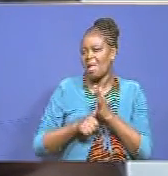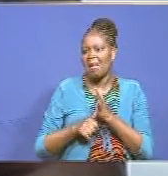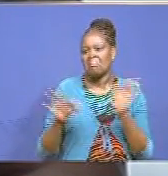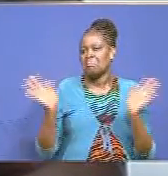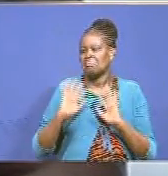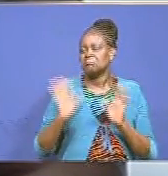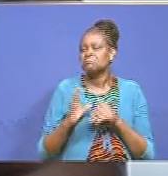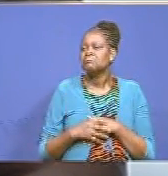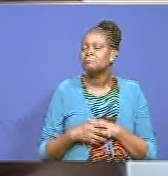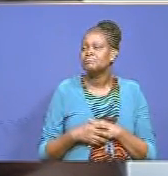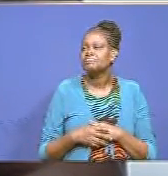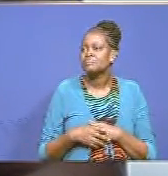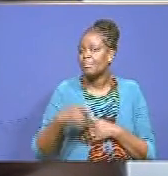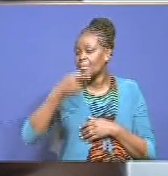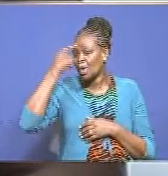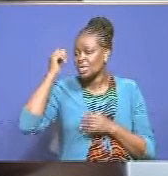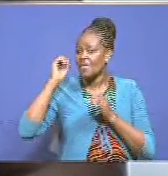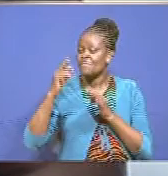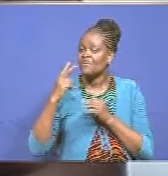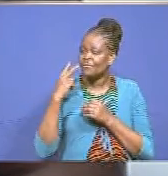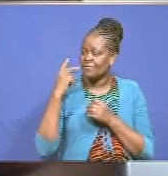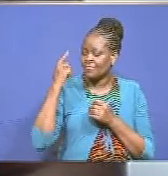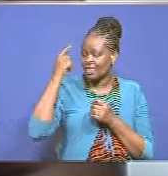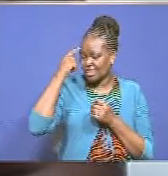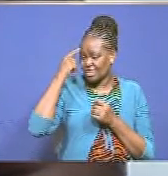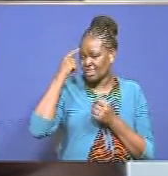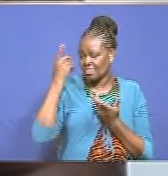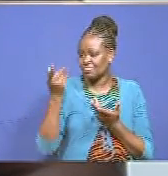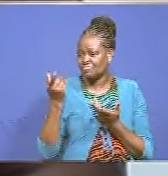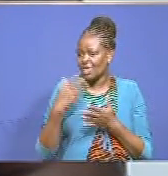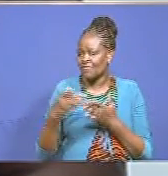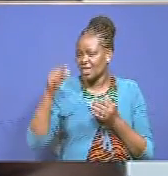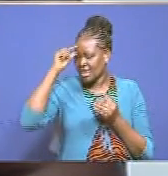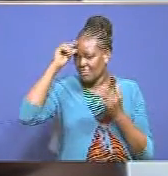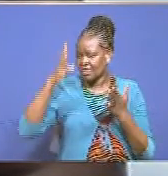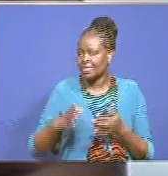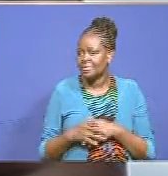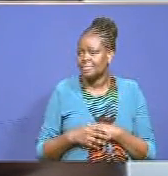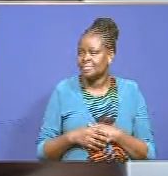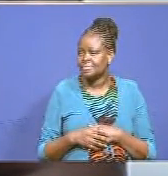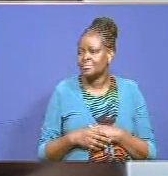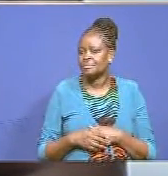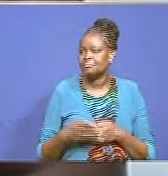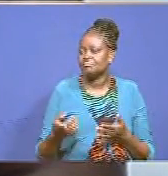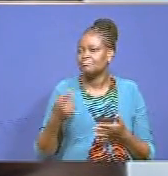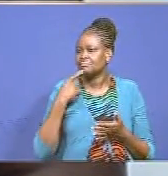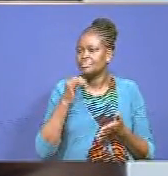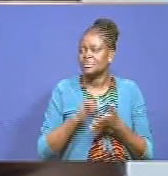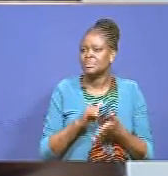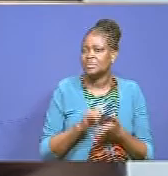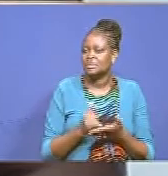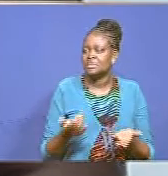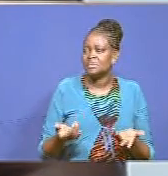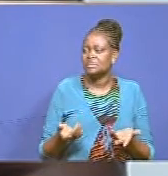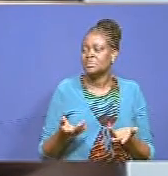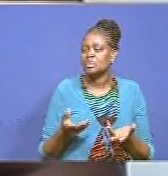works. Because if you look, you find almost every governor, yeah, is accused of having swindled money